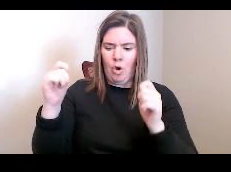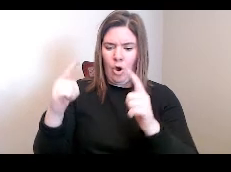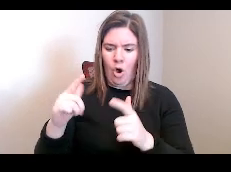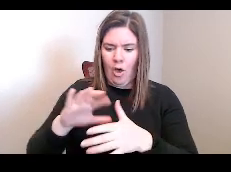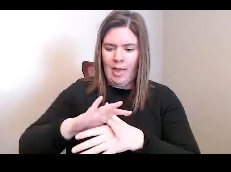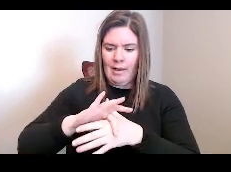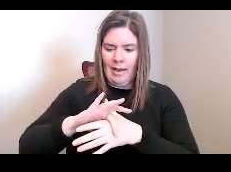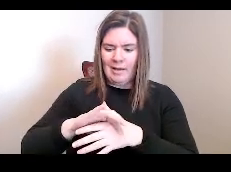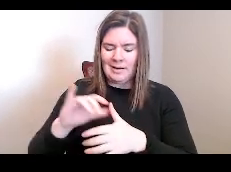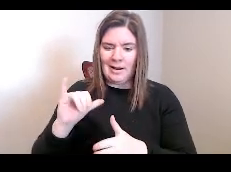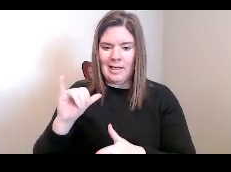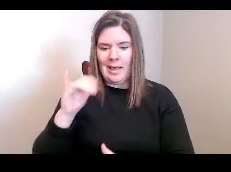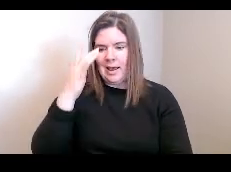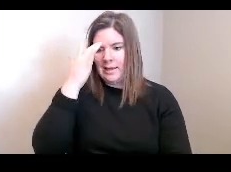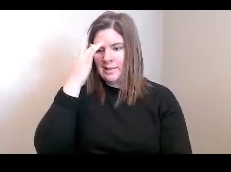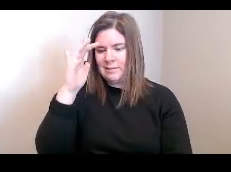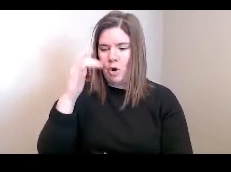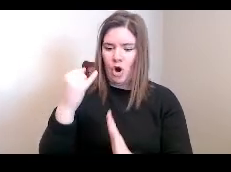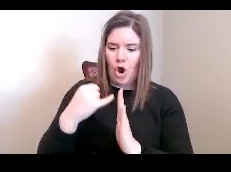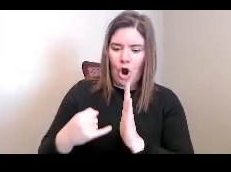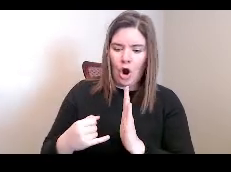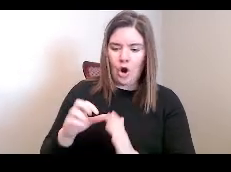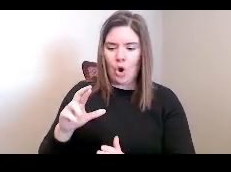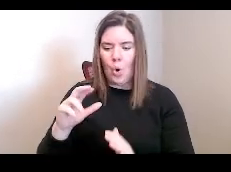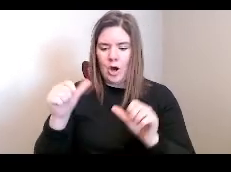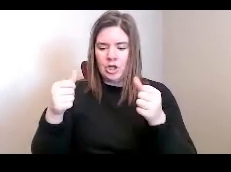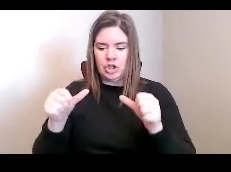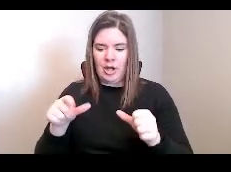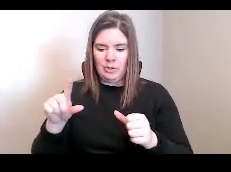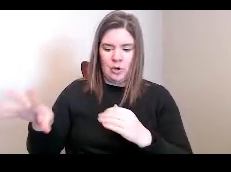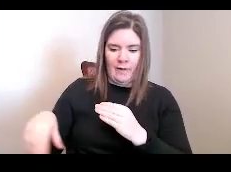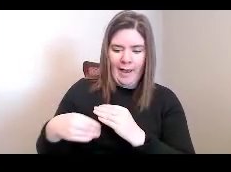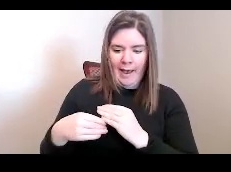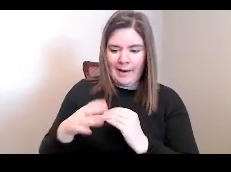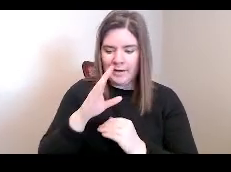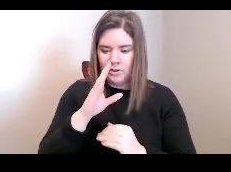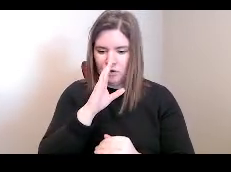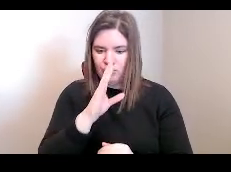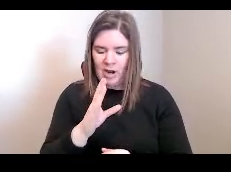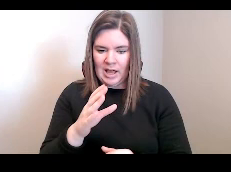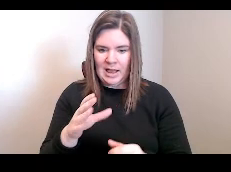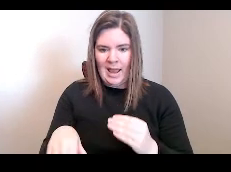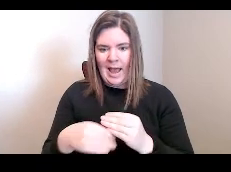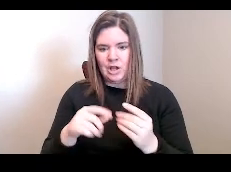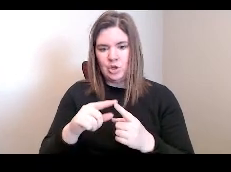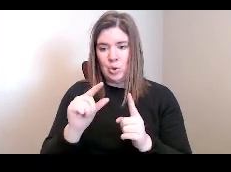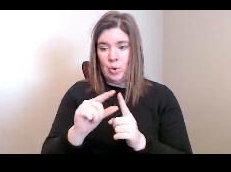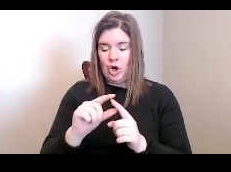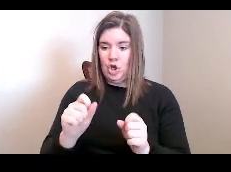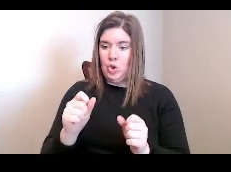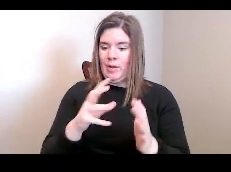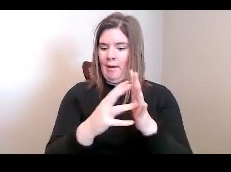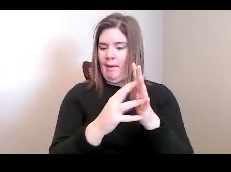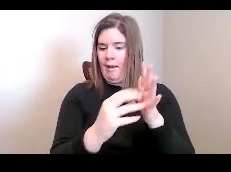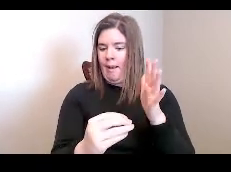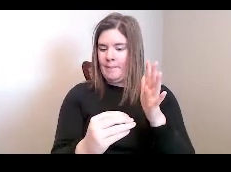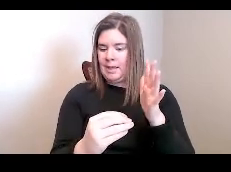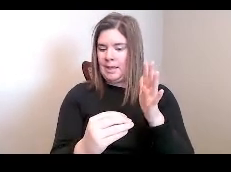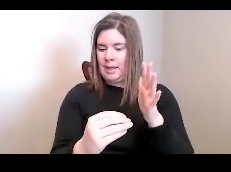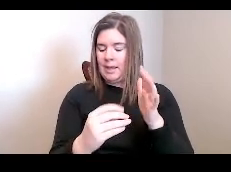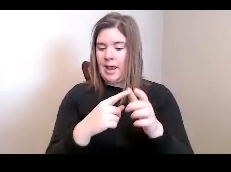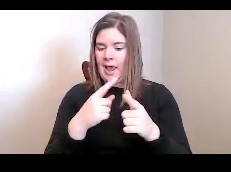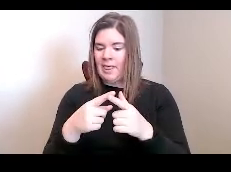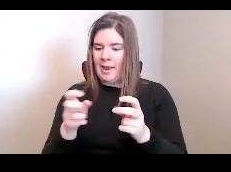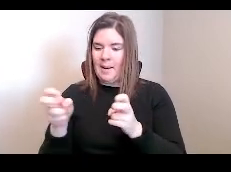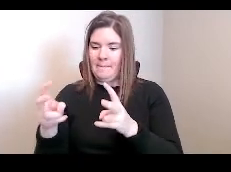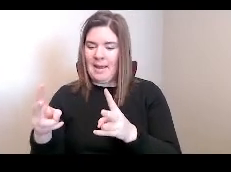say, smart art or shapes that you've added directly in Word. You can copy that and then paste it as